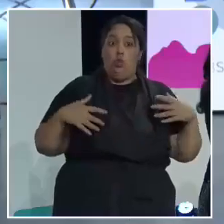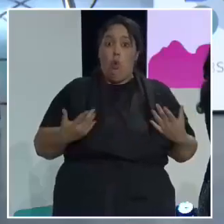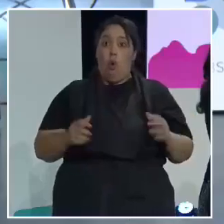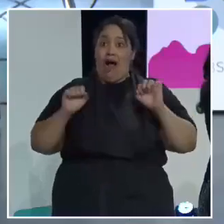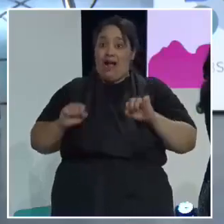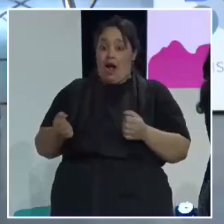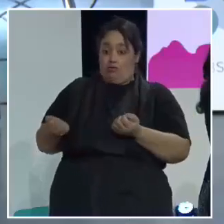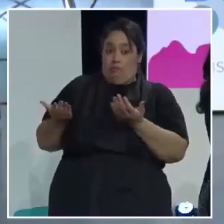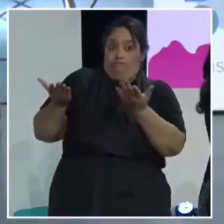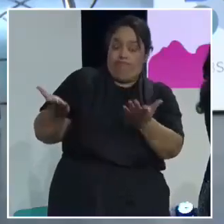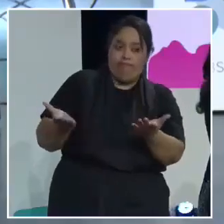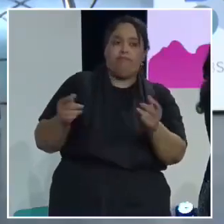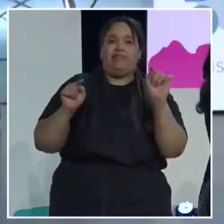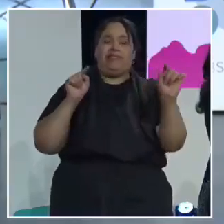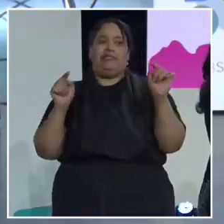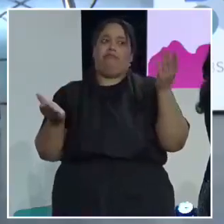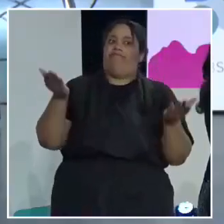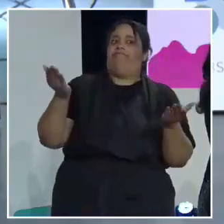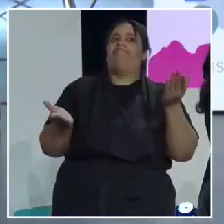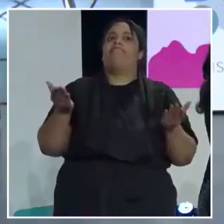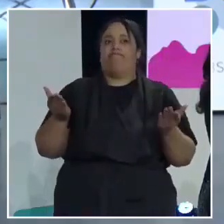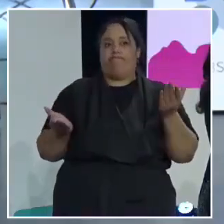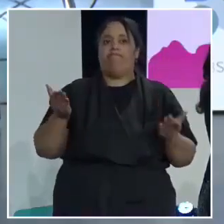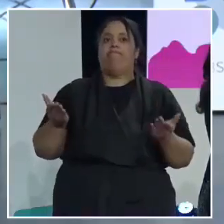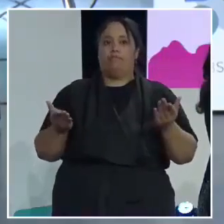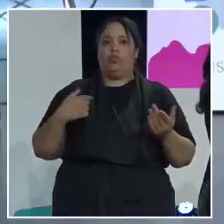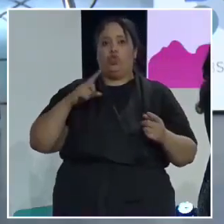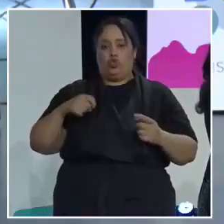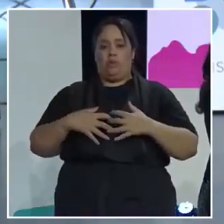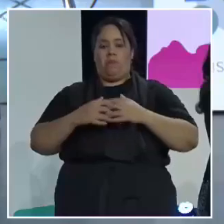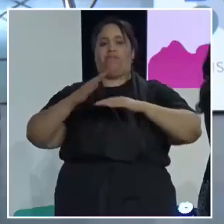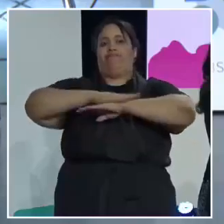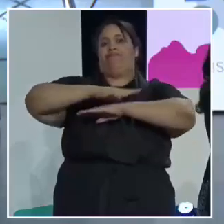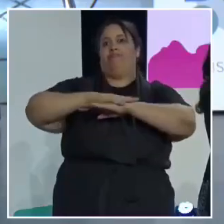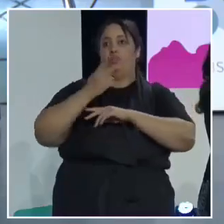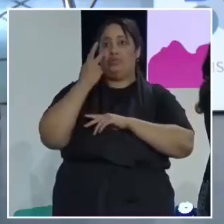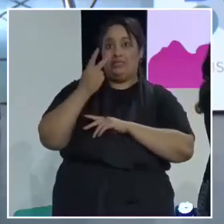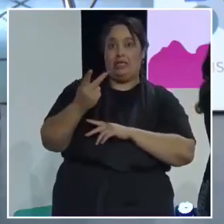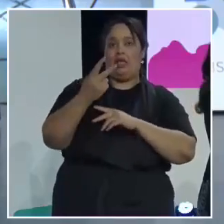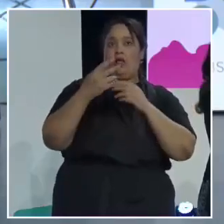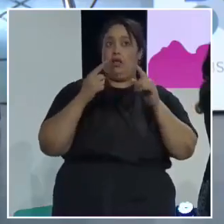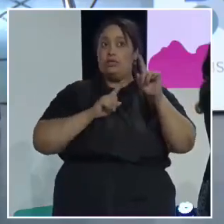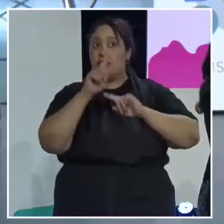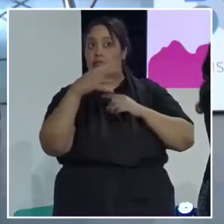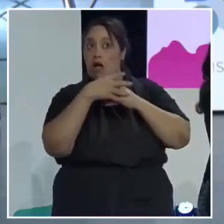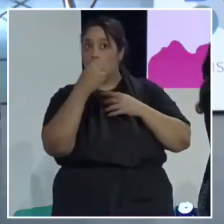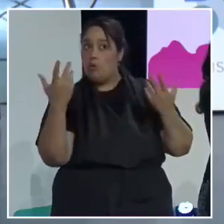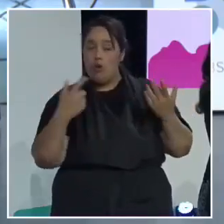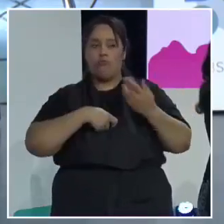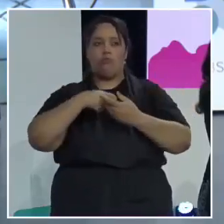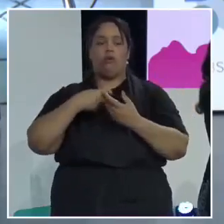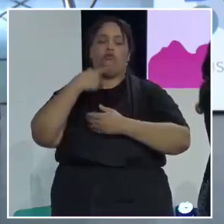deliverables, there should be a number of the benchmarks for the success of the outcome from the Seville